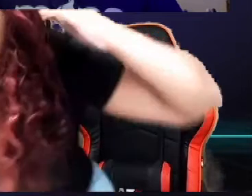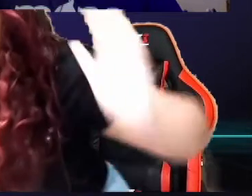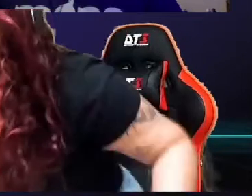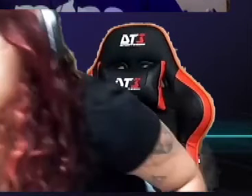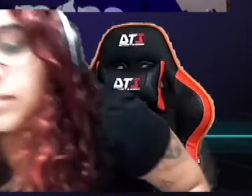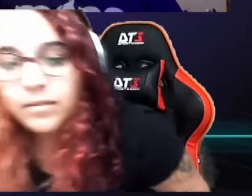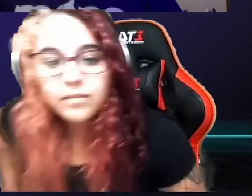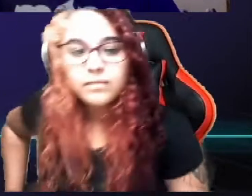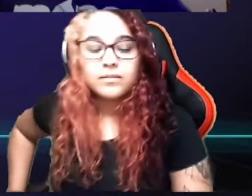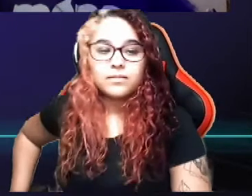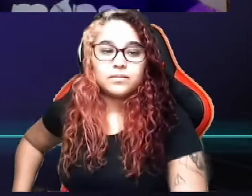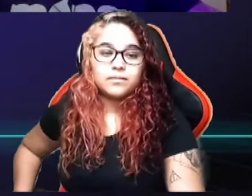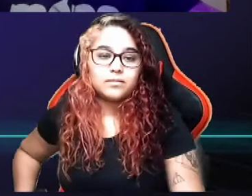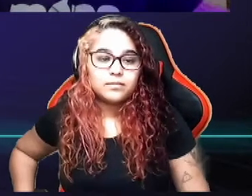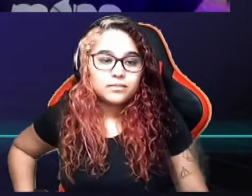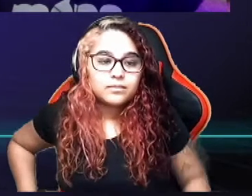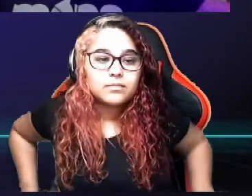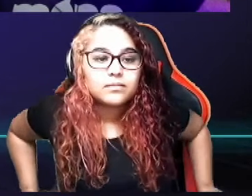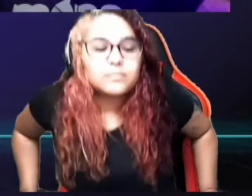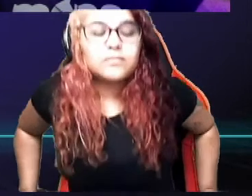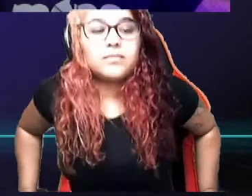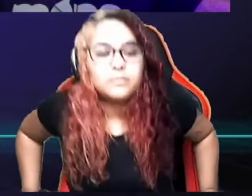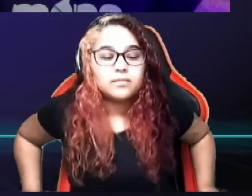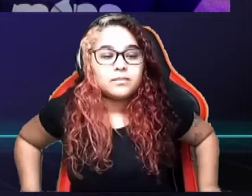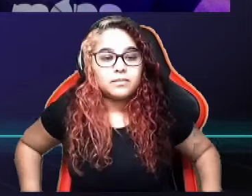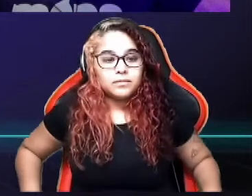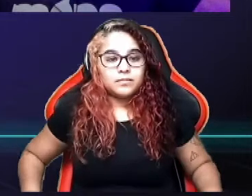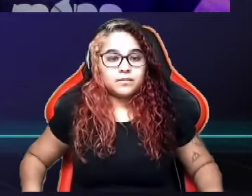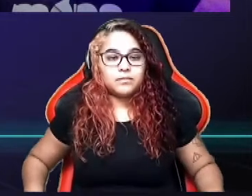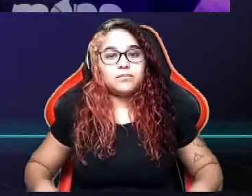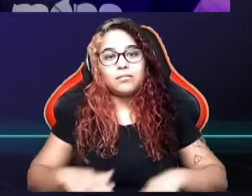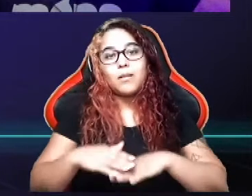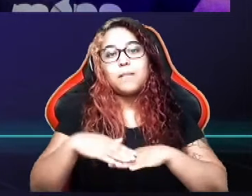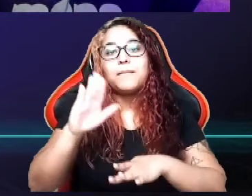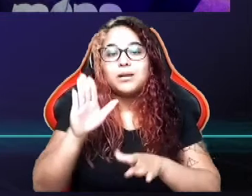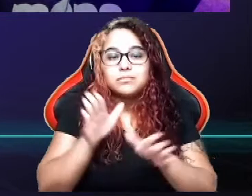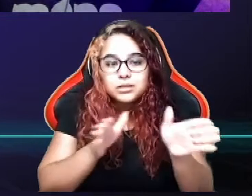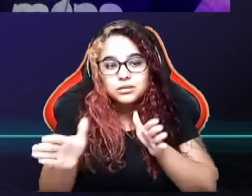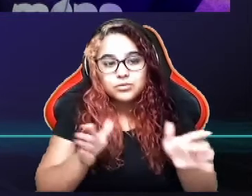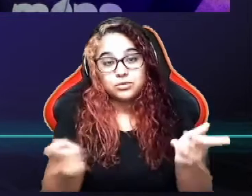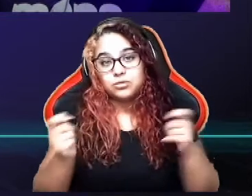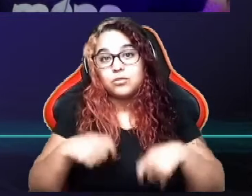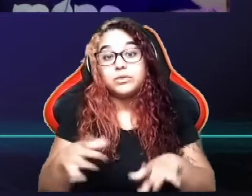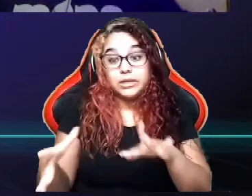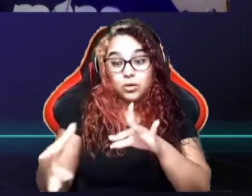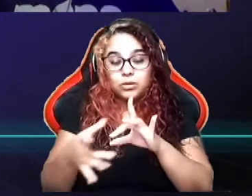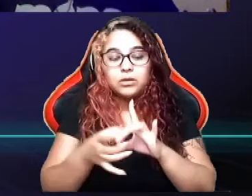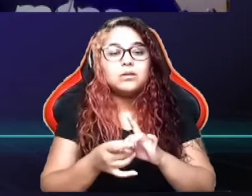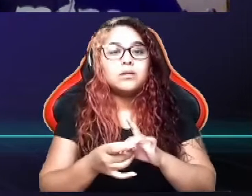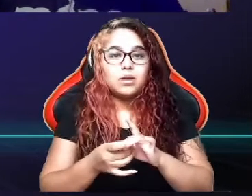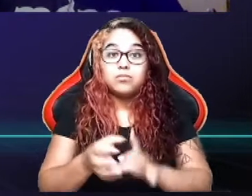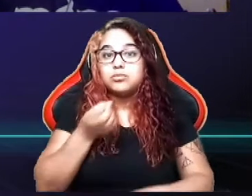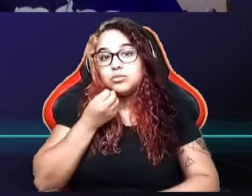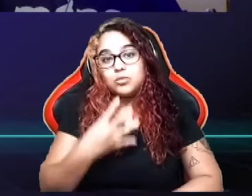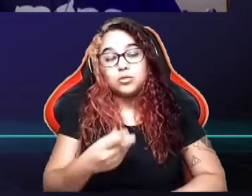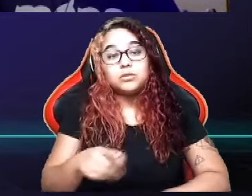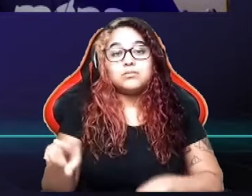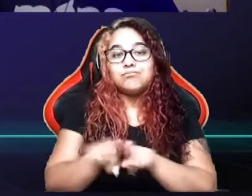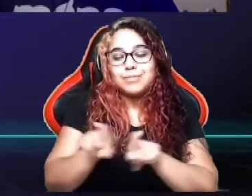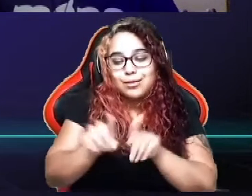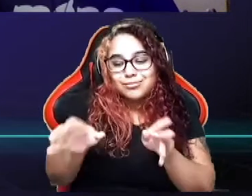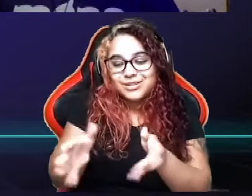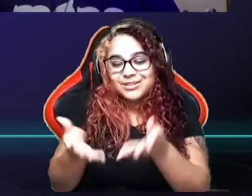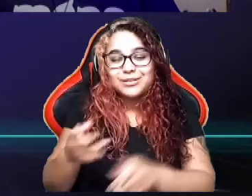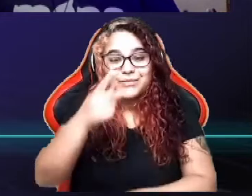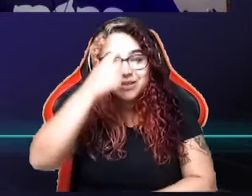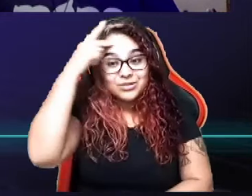game focused on more affordable devices, we can connect in a very positive way, motivating